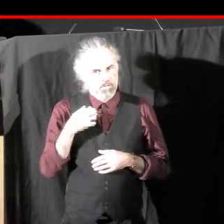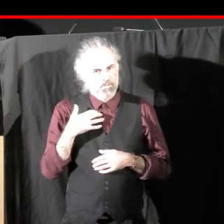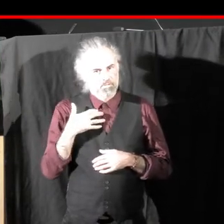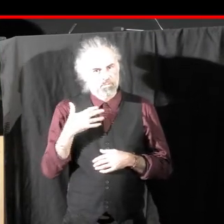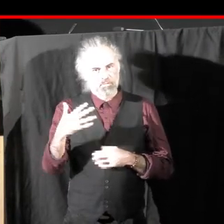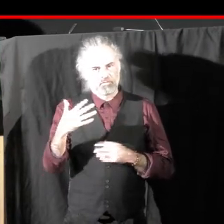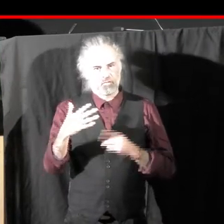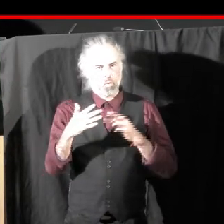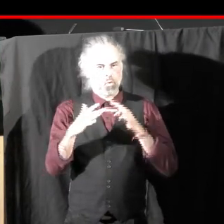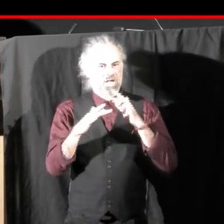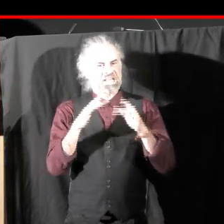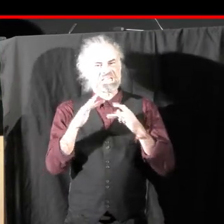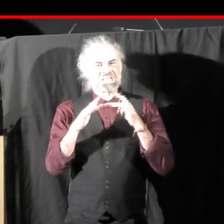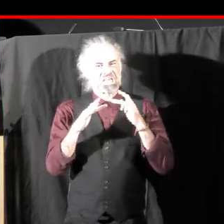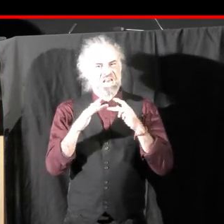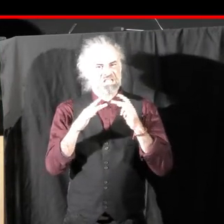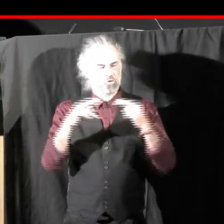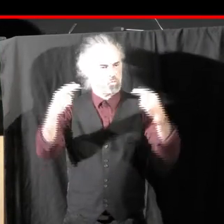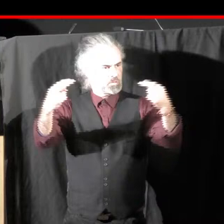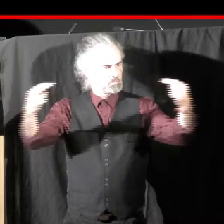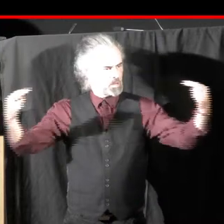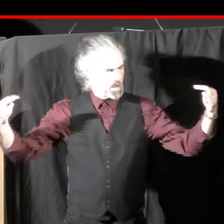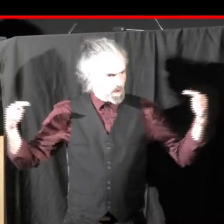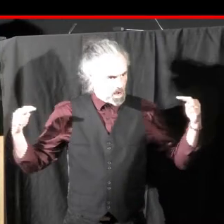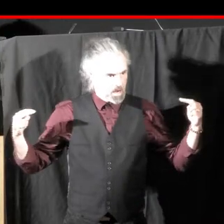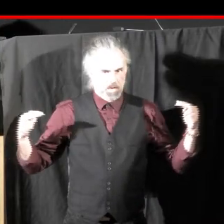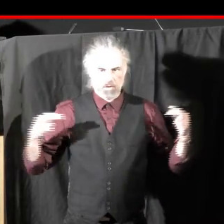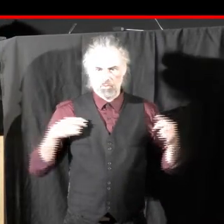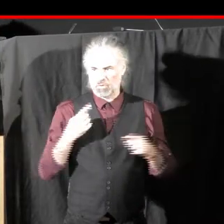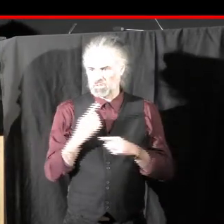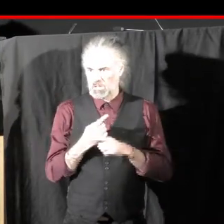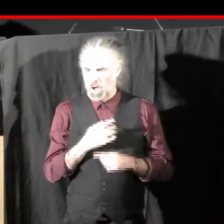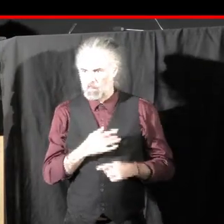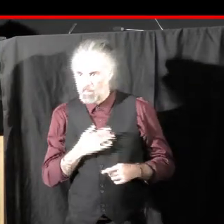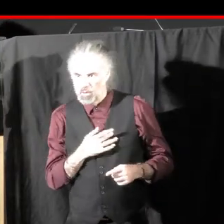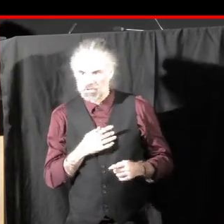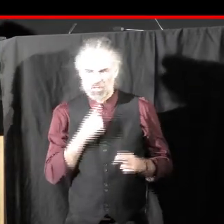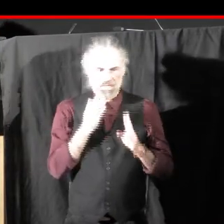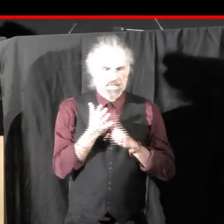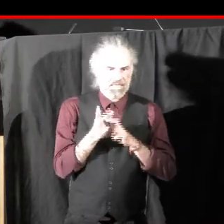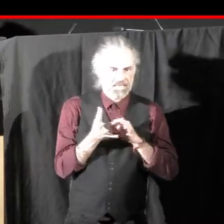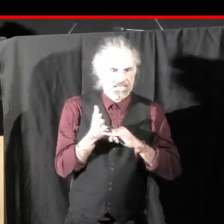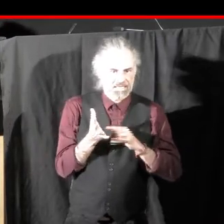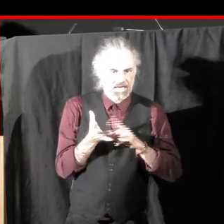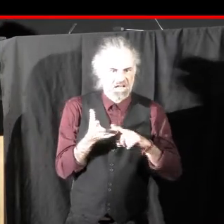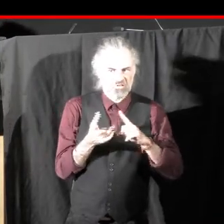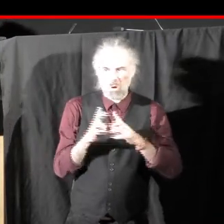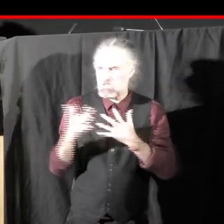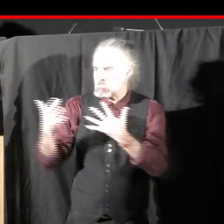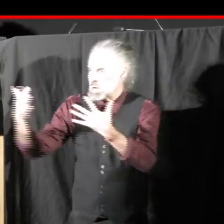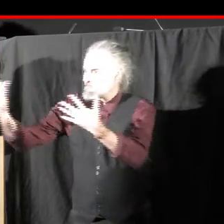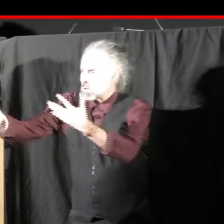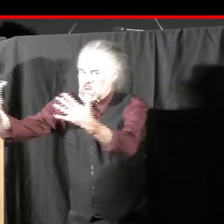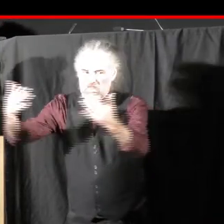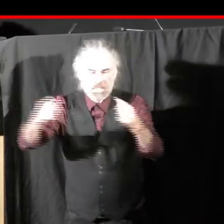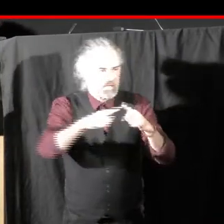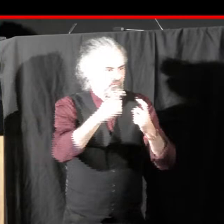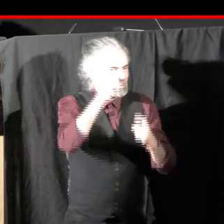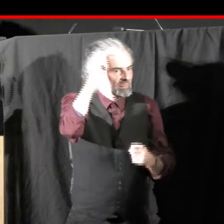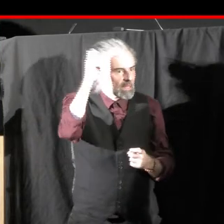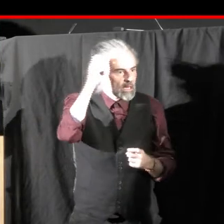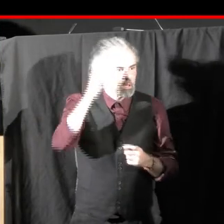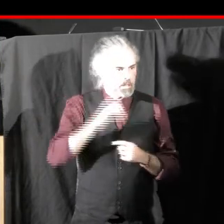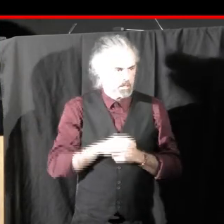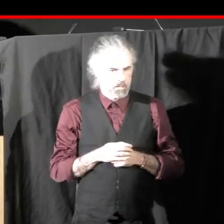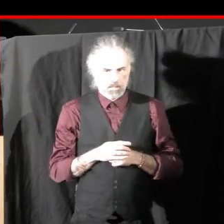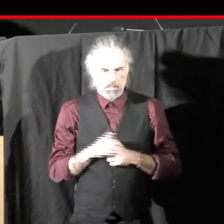international perspective as well. So we've talked about that, obviously emotions are high. It's called nastoids. There's lots of theories in the air. But this